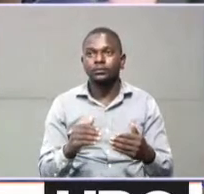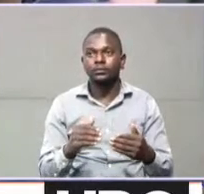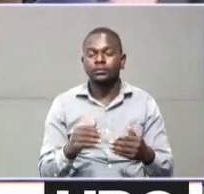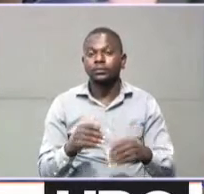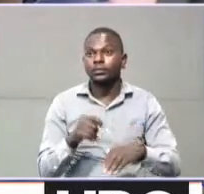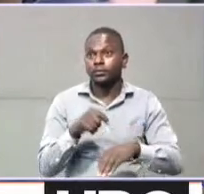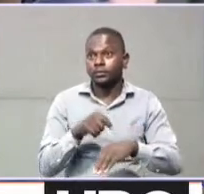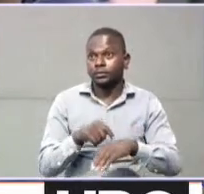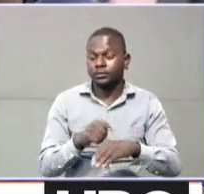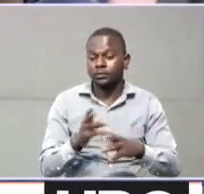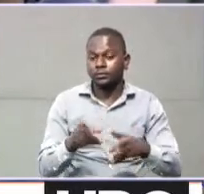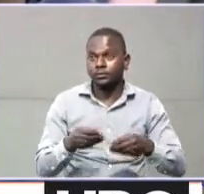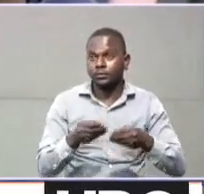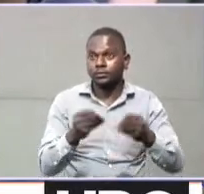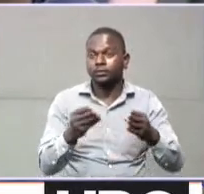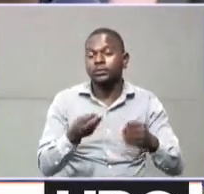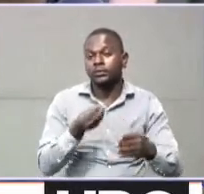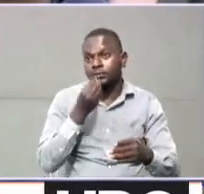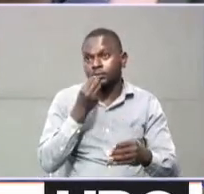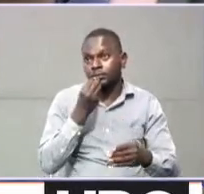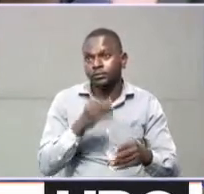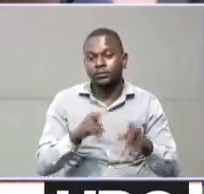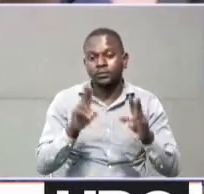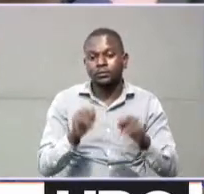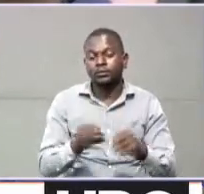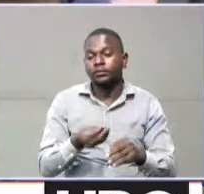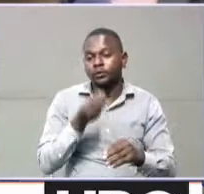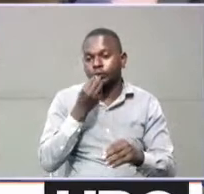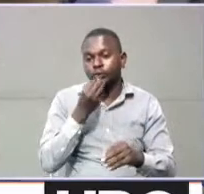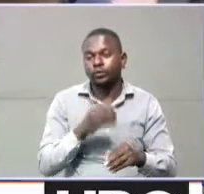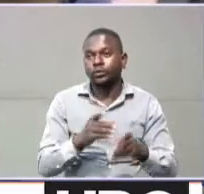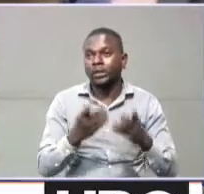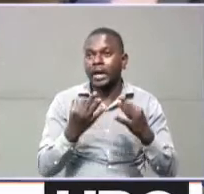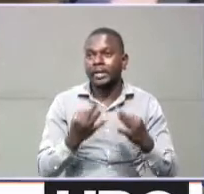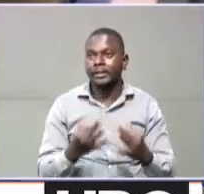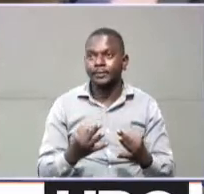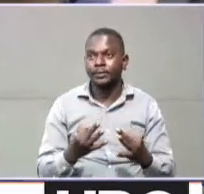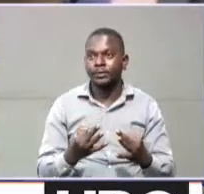during the distribution of food and non-food items